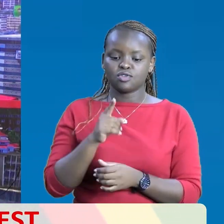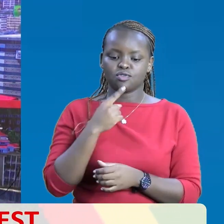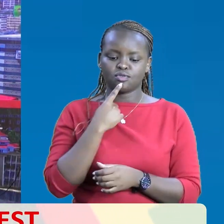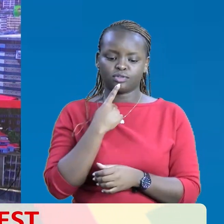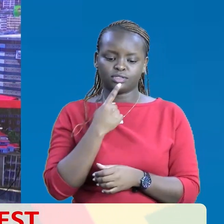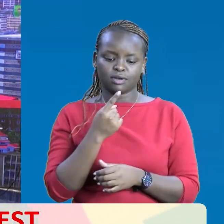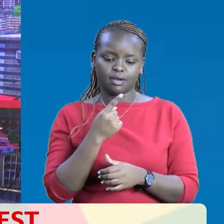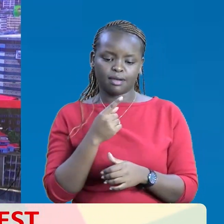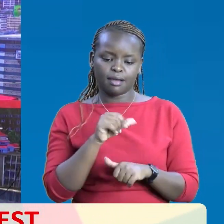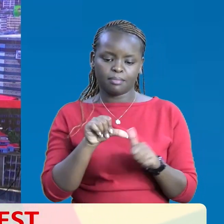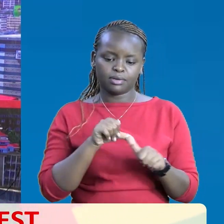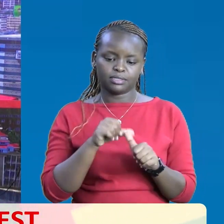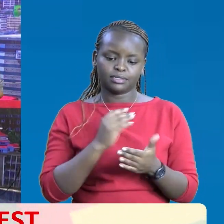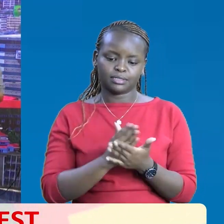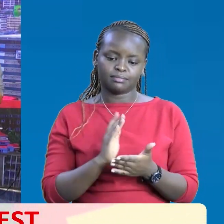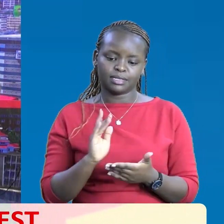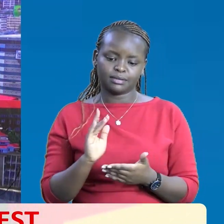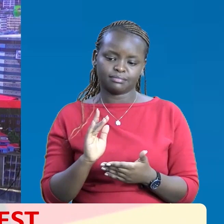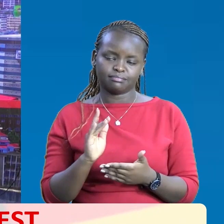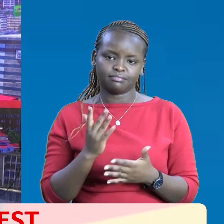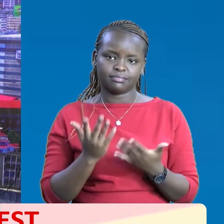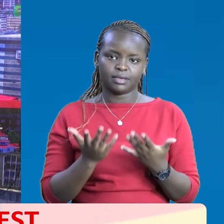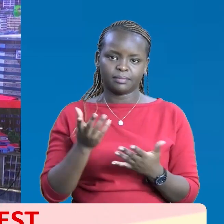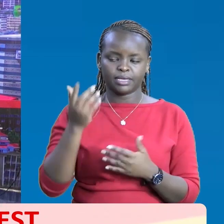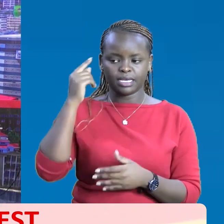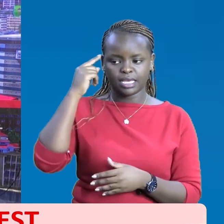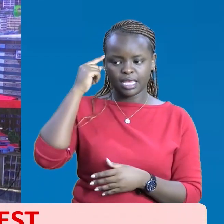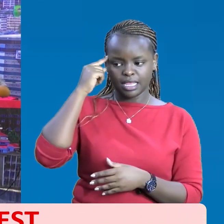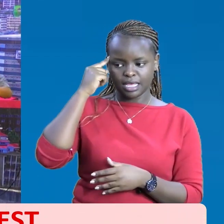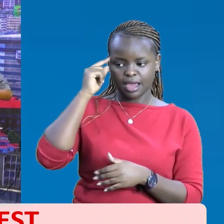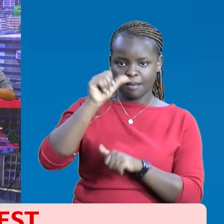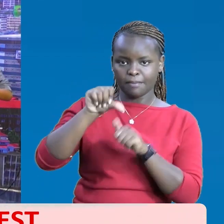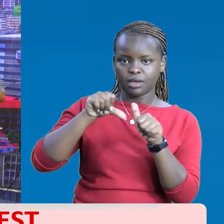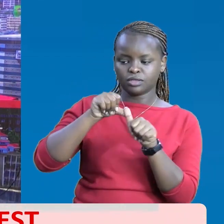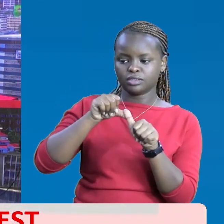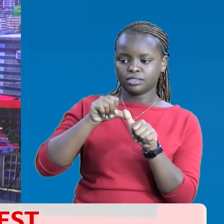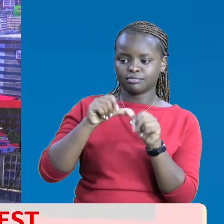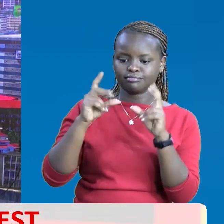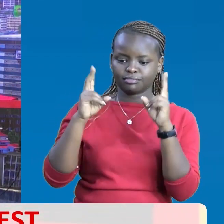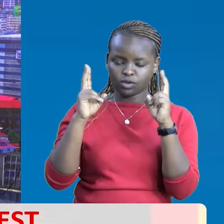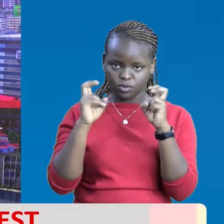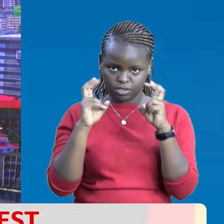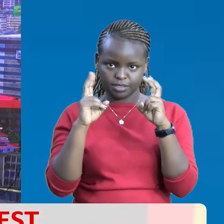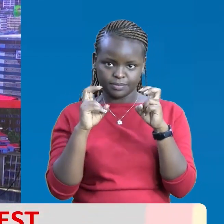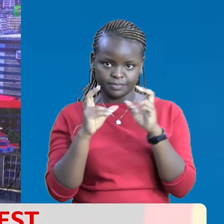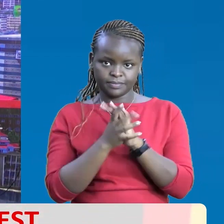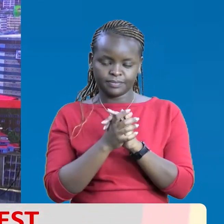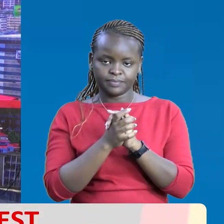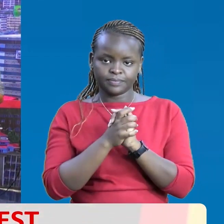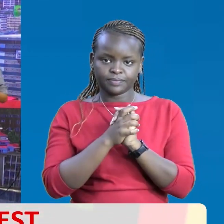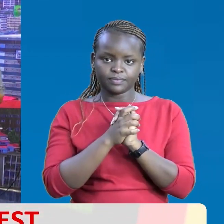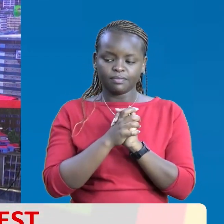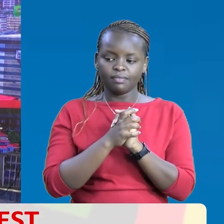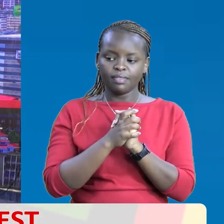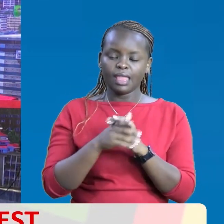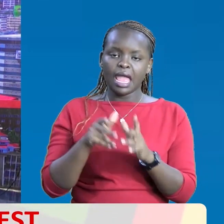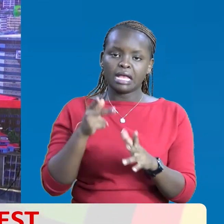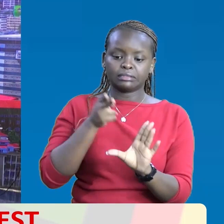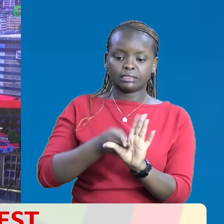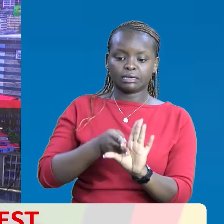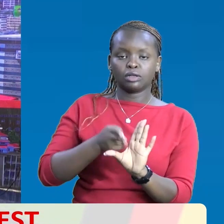that has made me think of a quote or something I was seeing around. Right. It was like psychology has